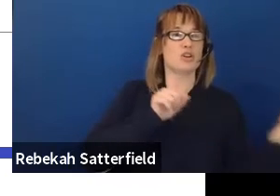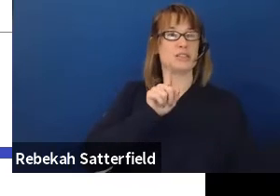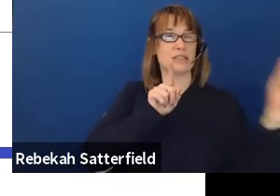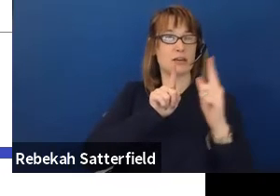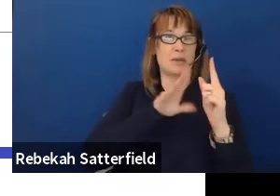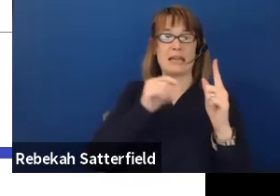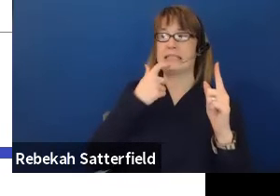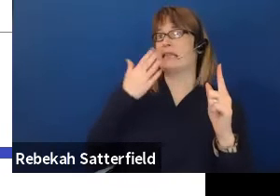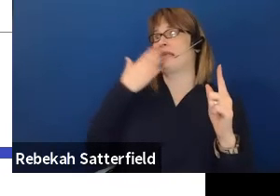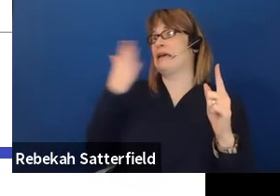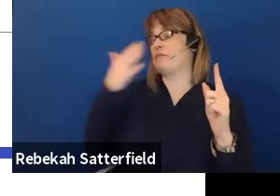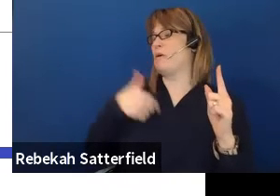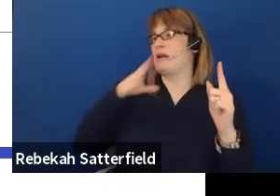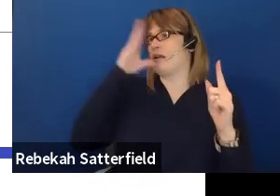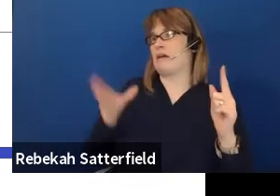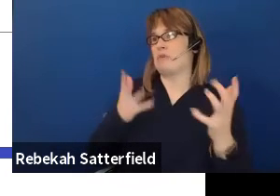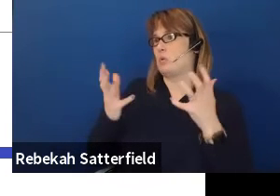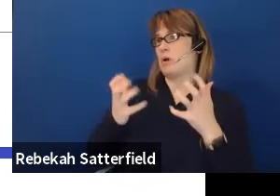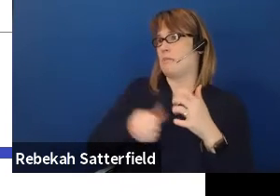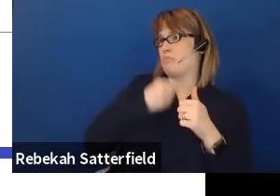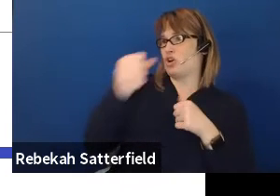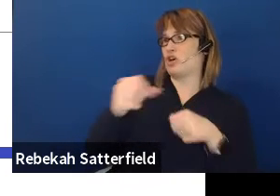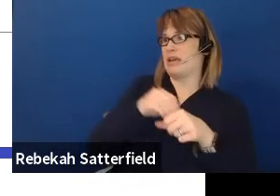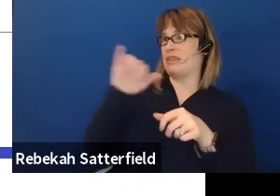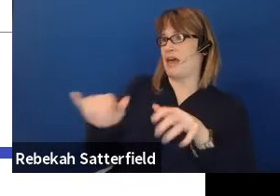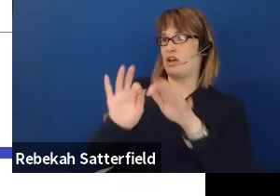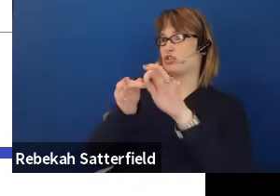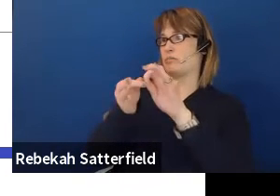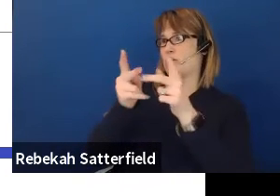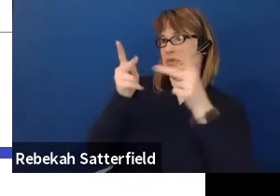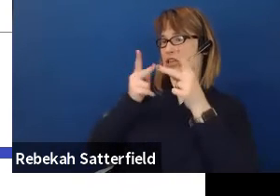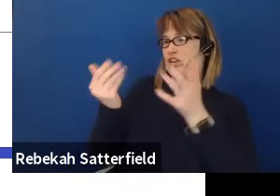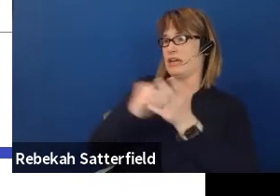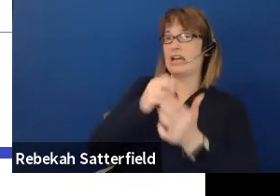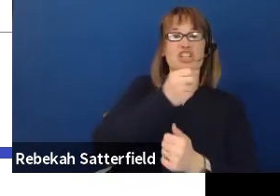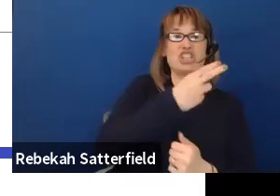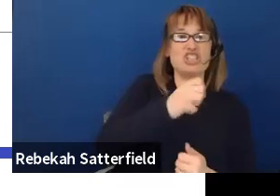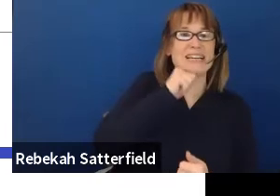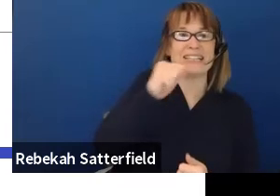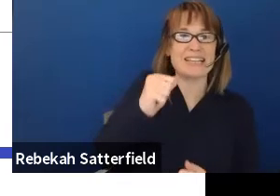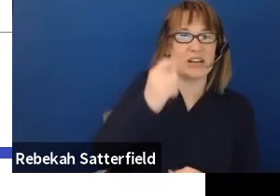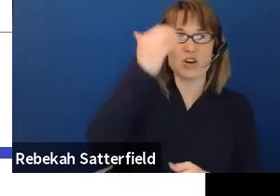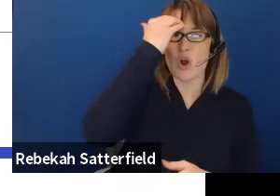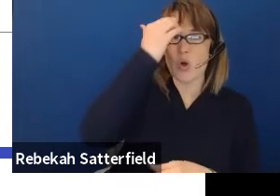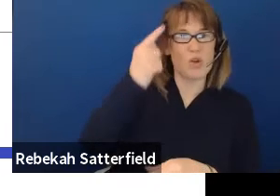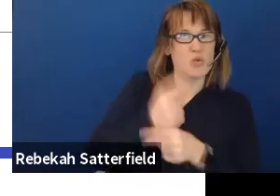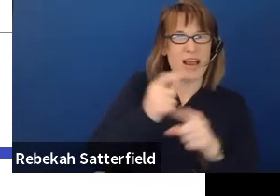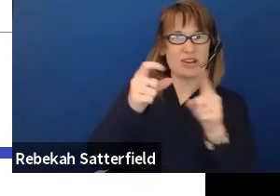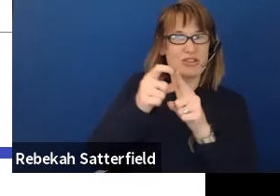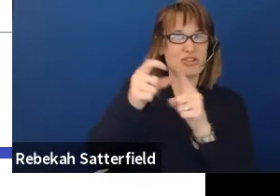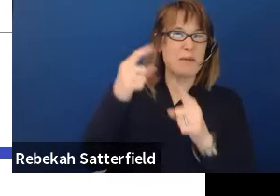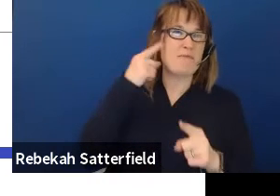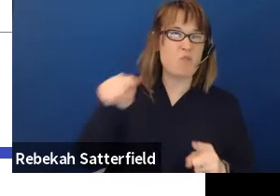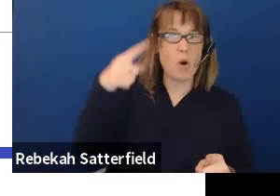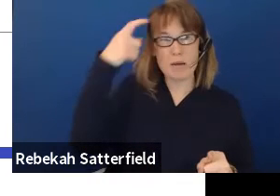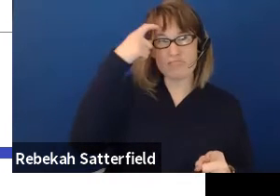to be put in that position again. She did not know the correct term for brain dead in Spanish, and the only thing she could